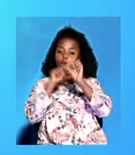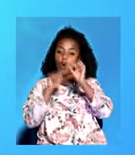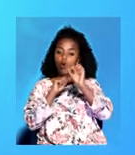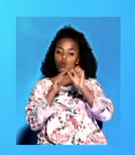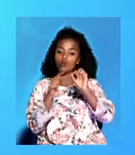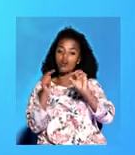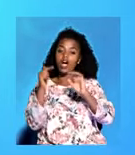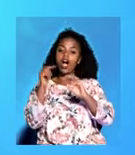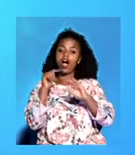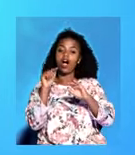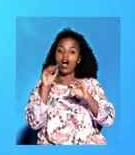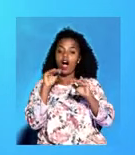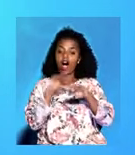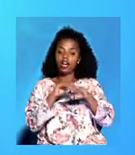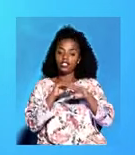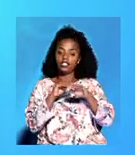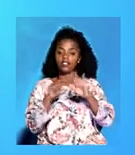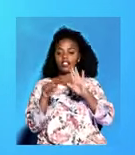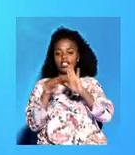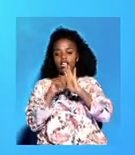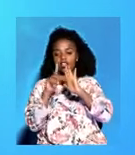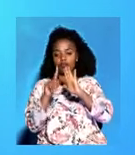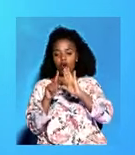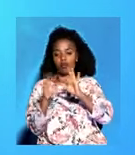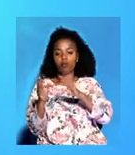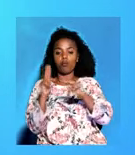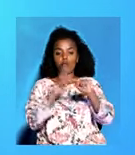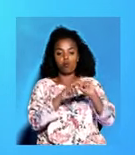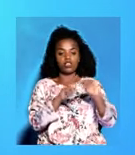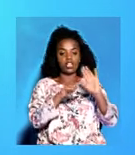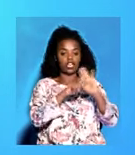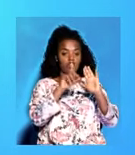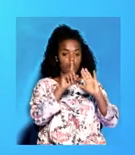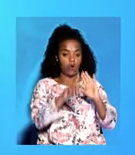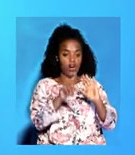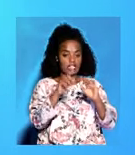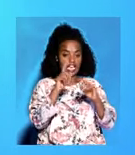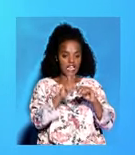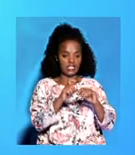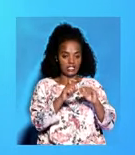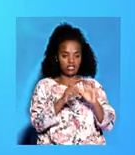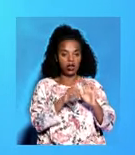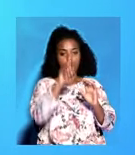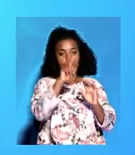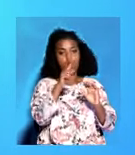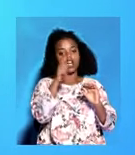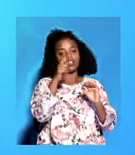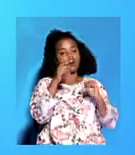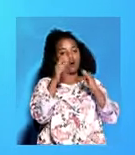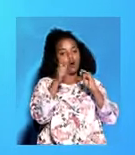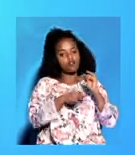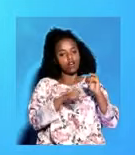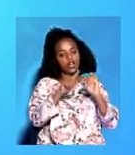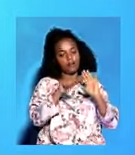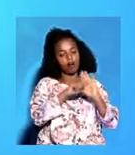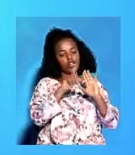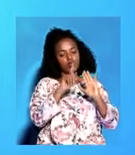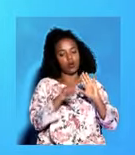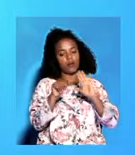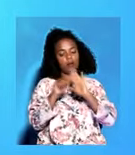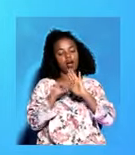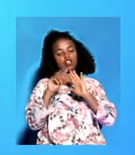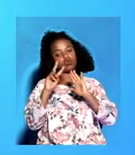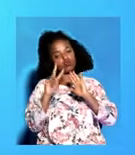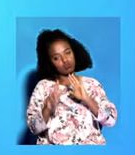at negative 1, comma, when you put negative 1 here, you will have 1 over minus 1, minus 2, minus 3. It will